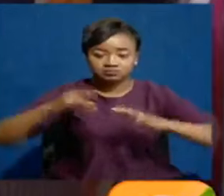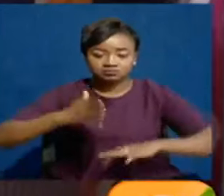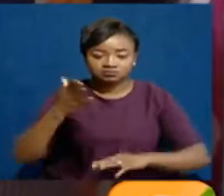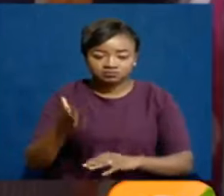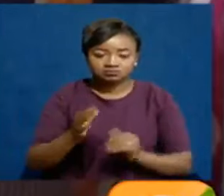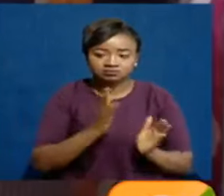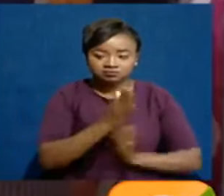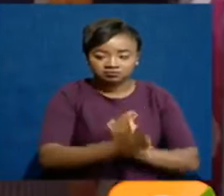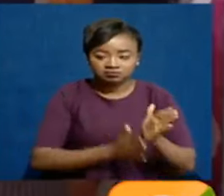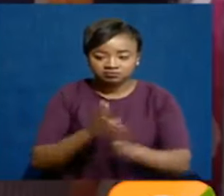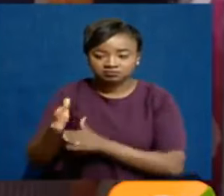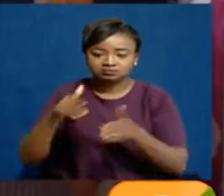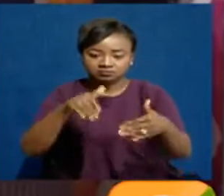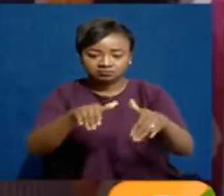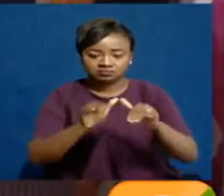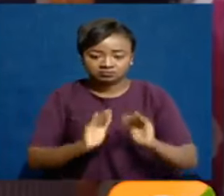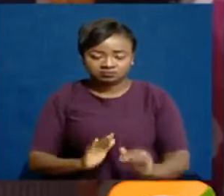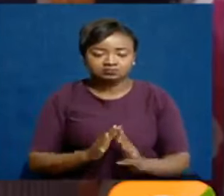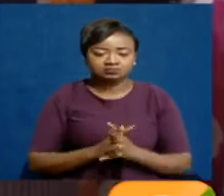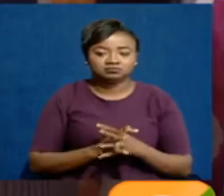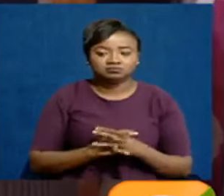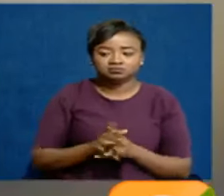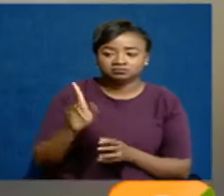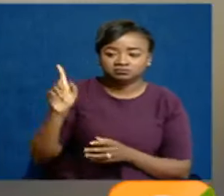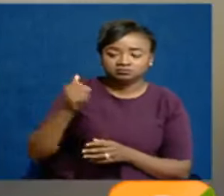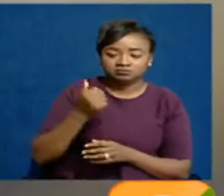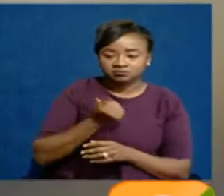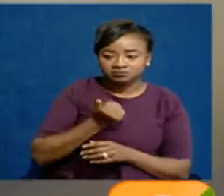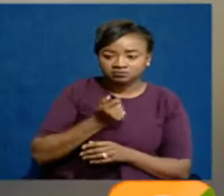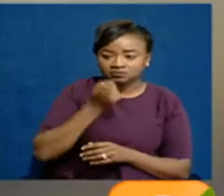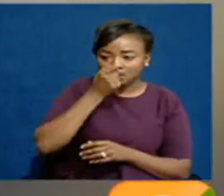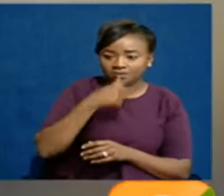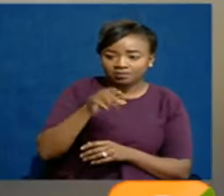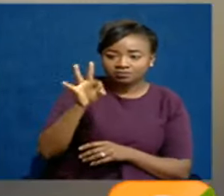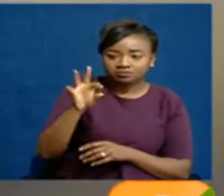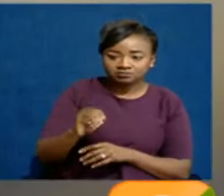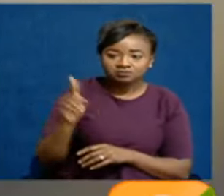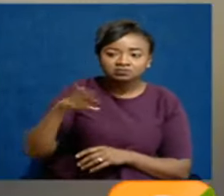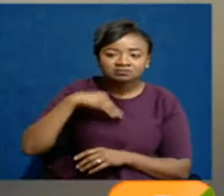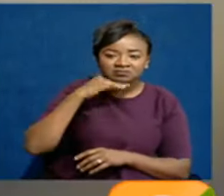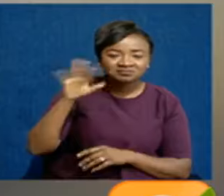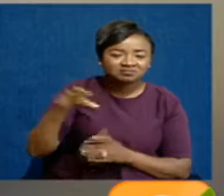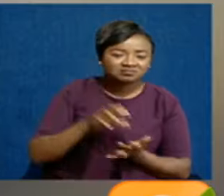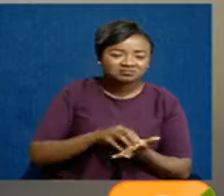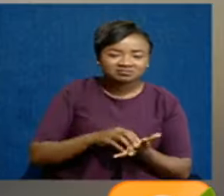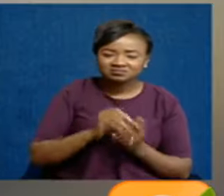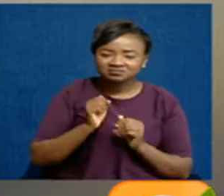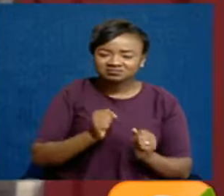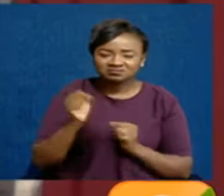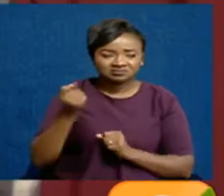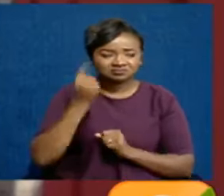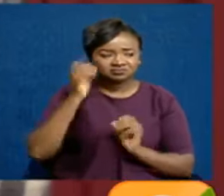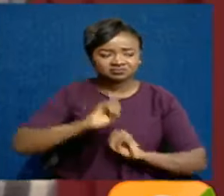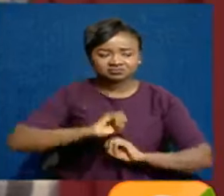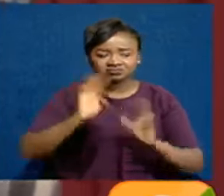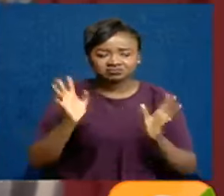burial arrangements for 30-year-old Mary Awuonda, who died under unclear circumstances in the Gulf country of